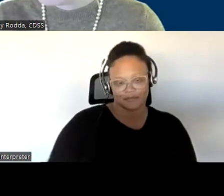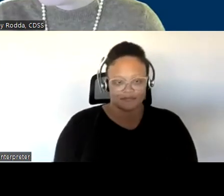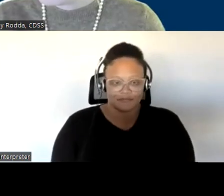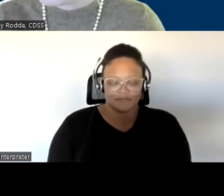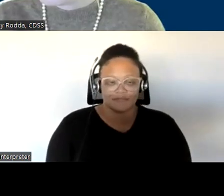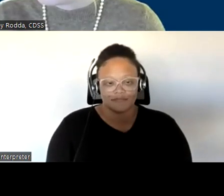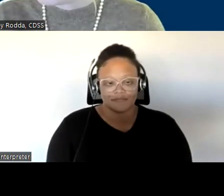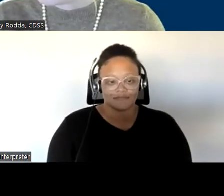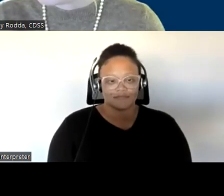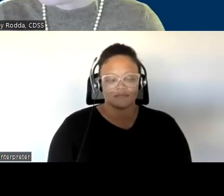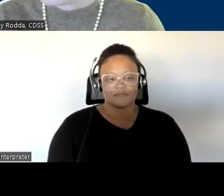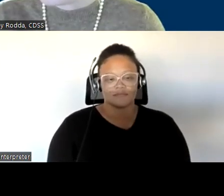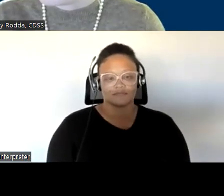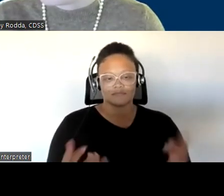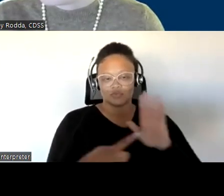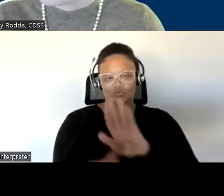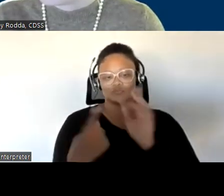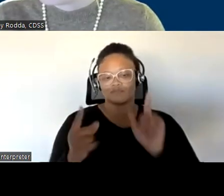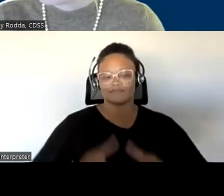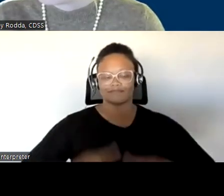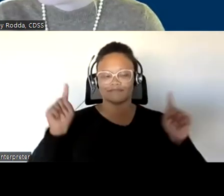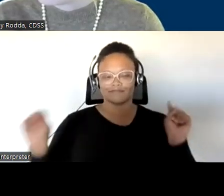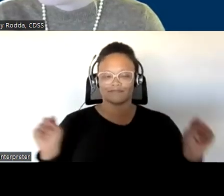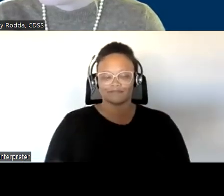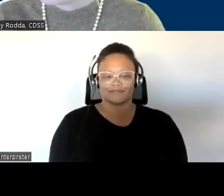So you can see how the survey changes.